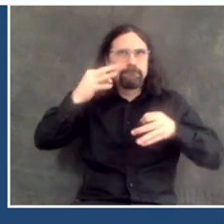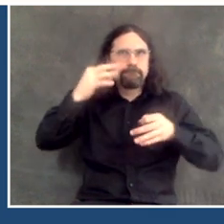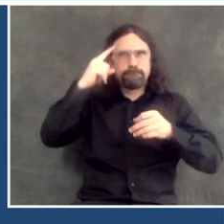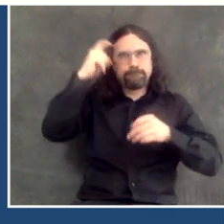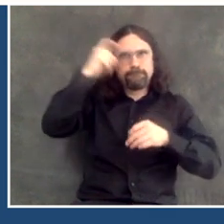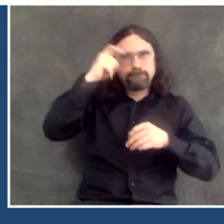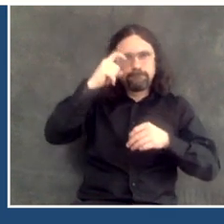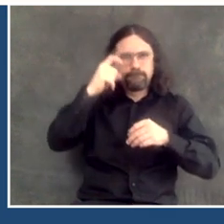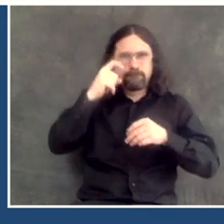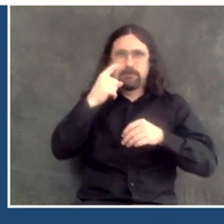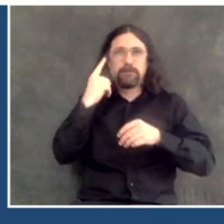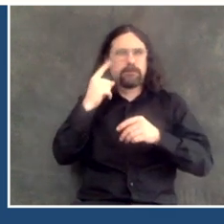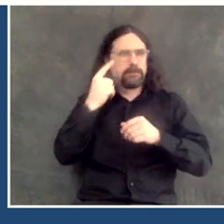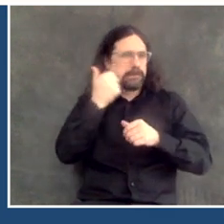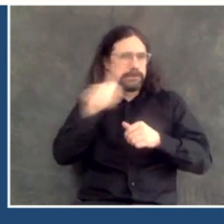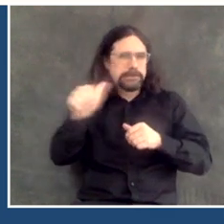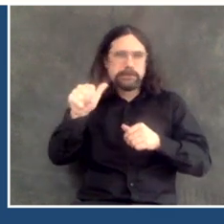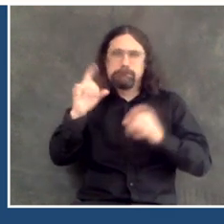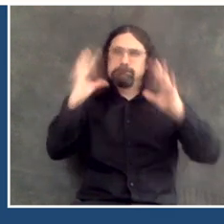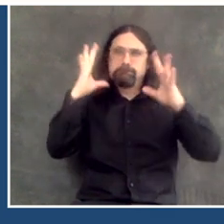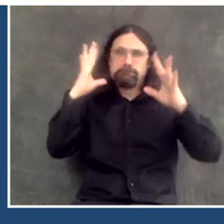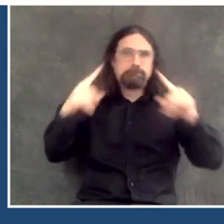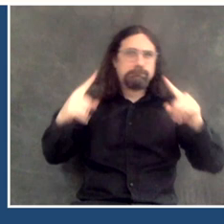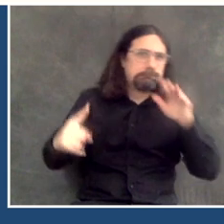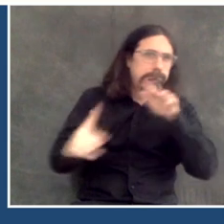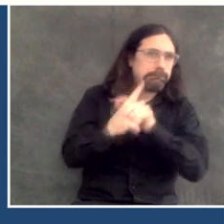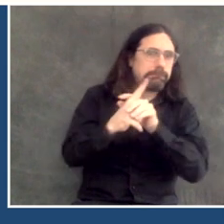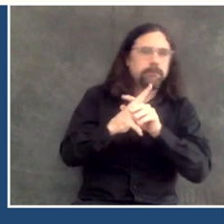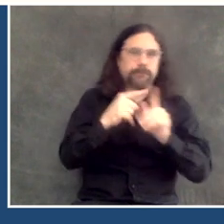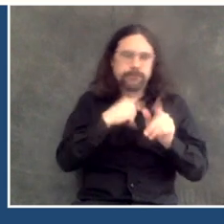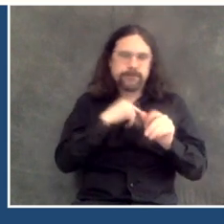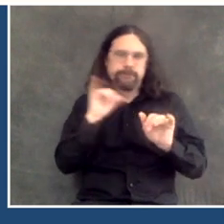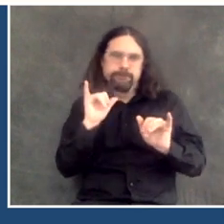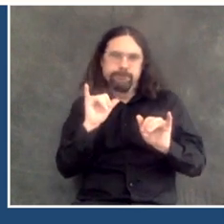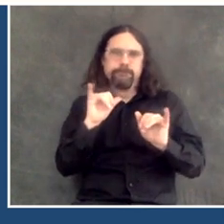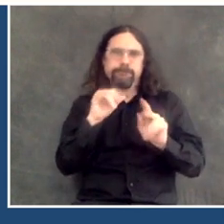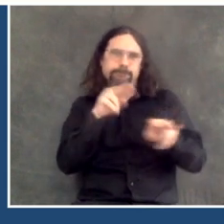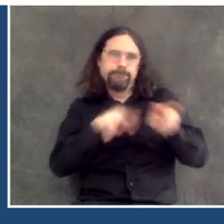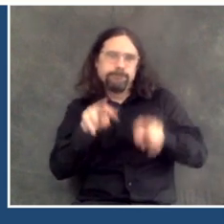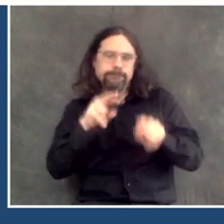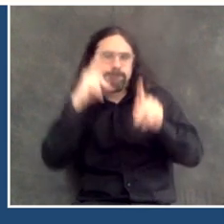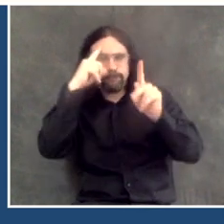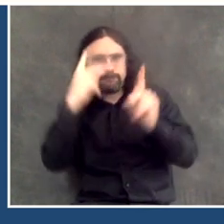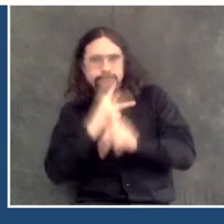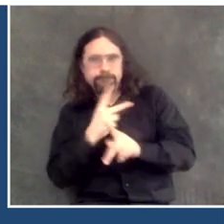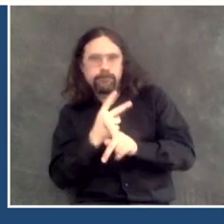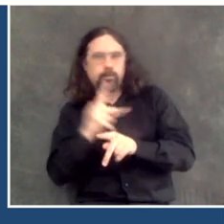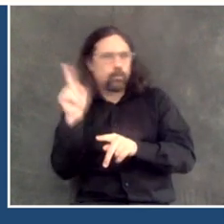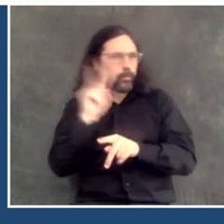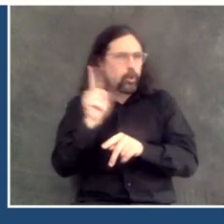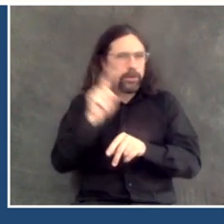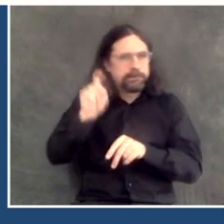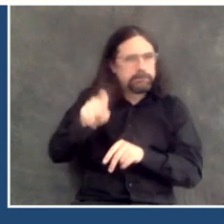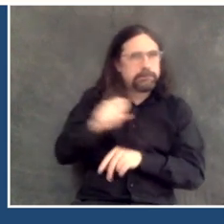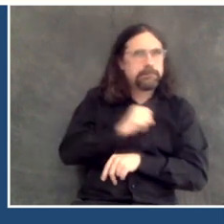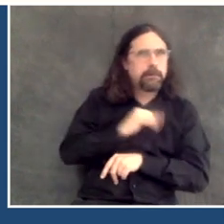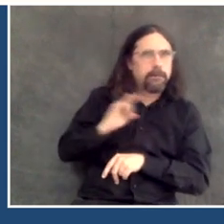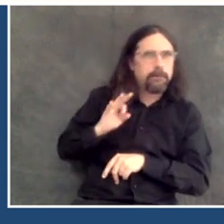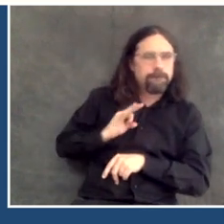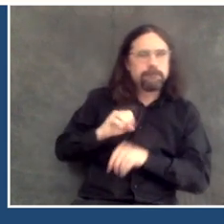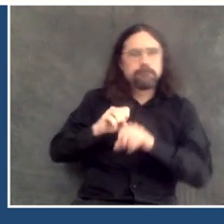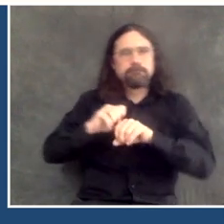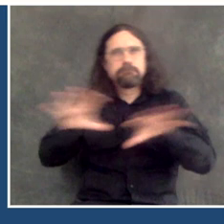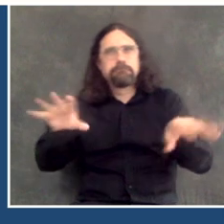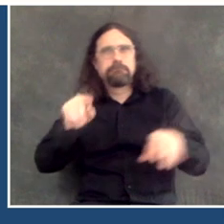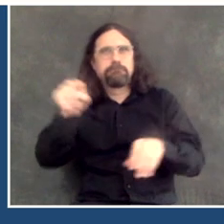people. We're asking our medical personnel right now, they don't have the ideal in terms of the kind